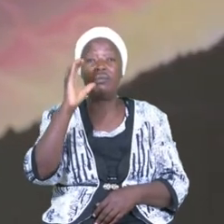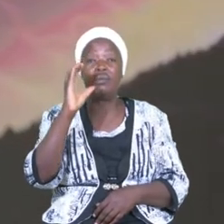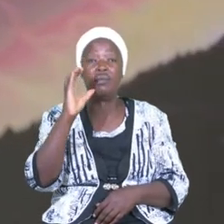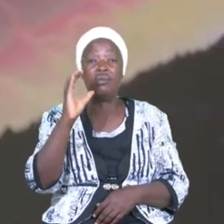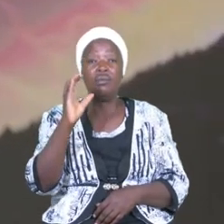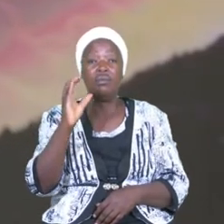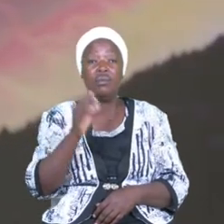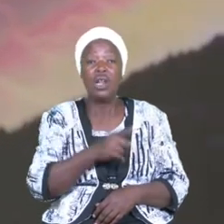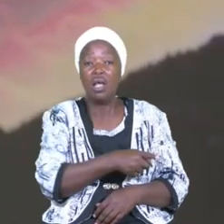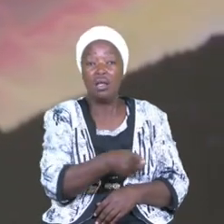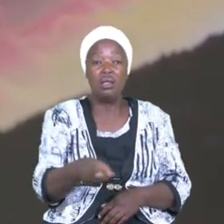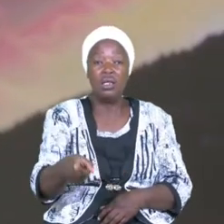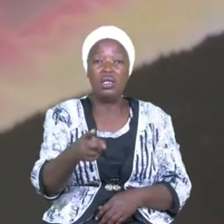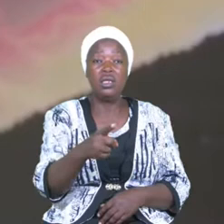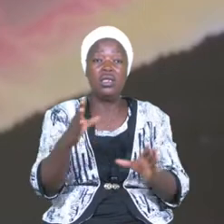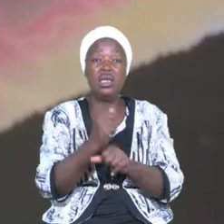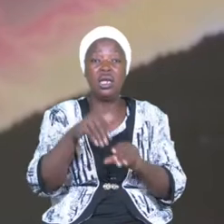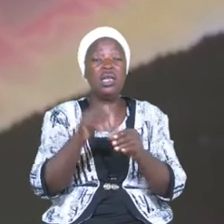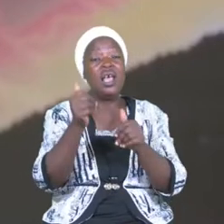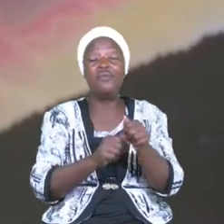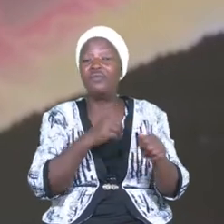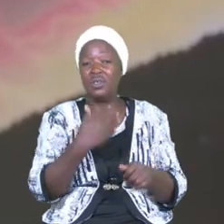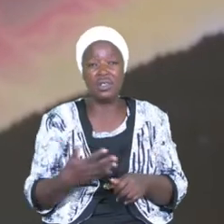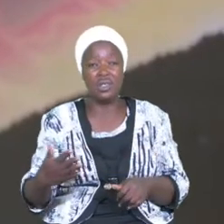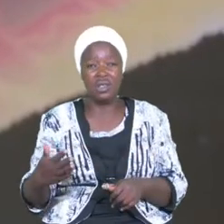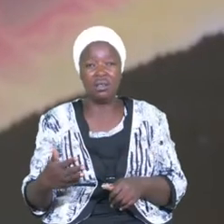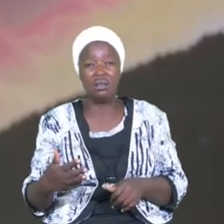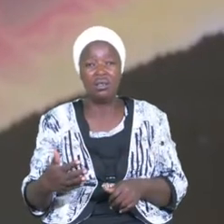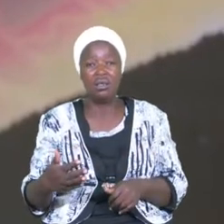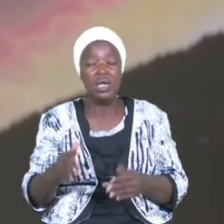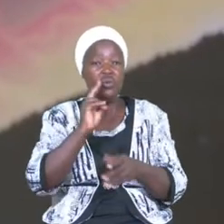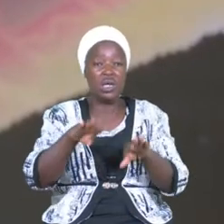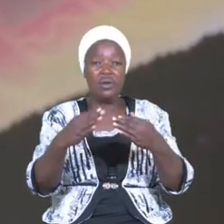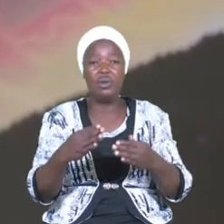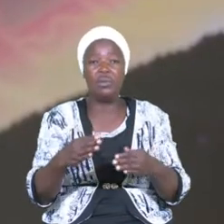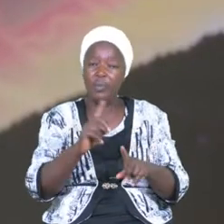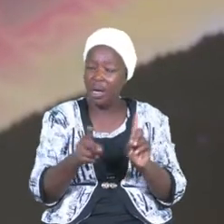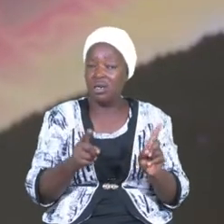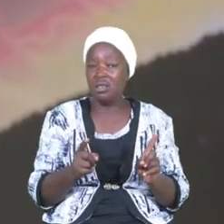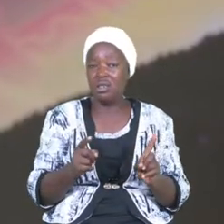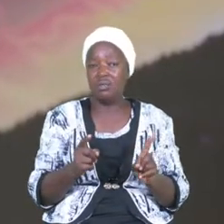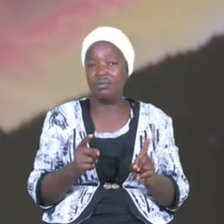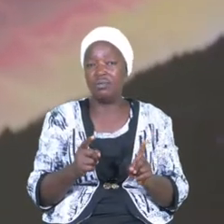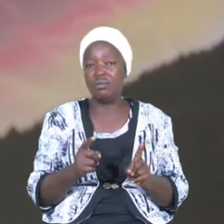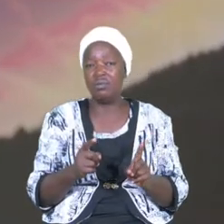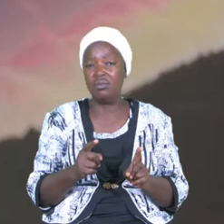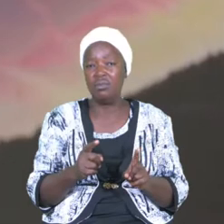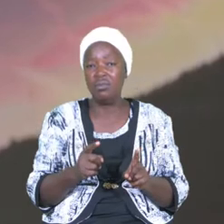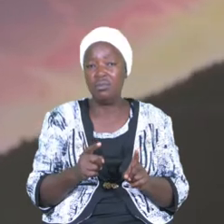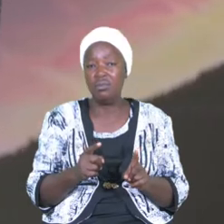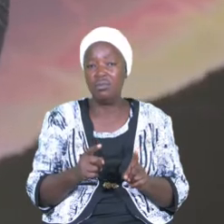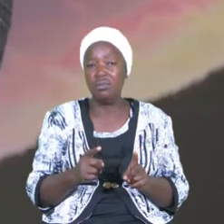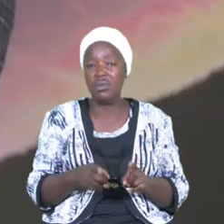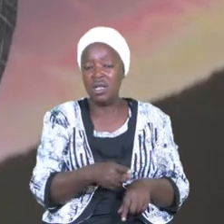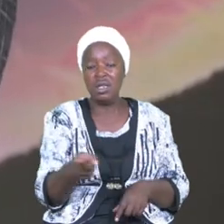they take in everything we're giving, but their vision,